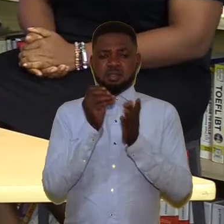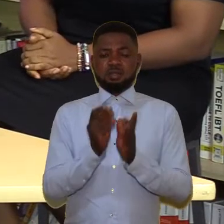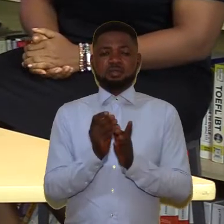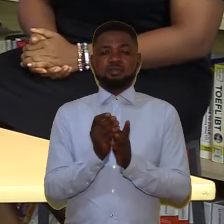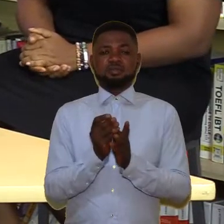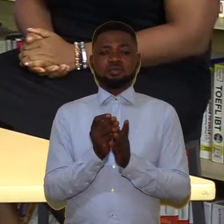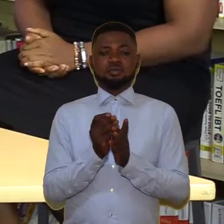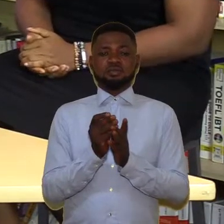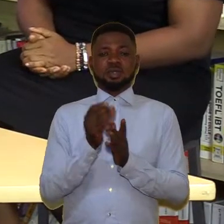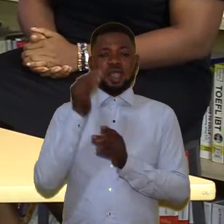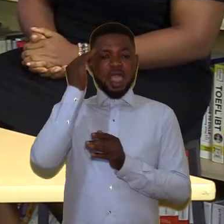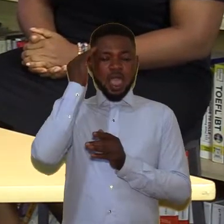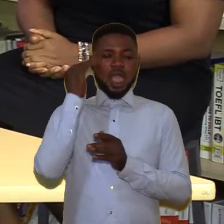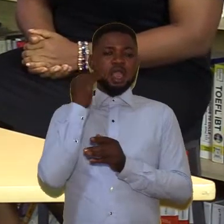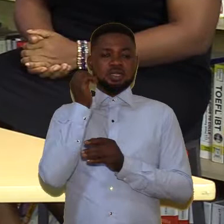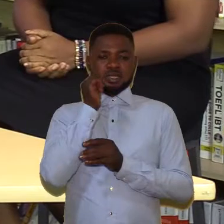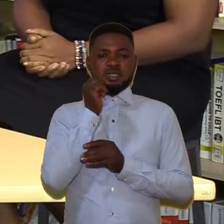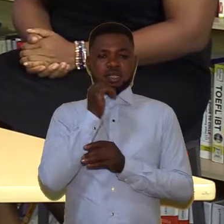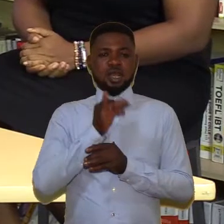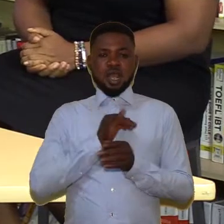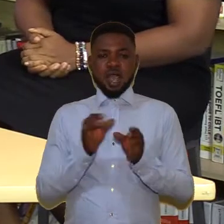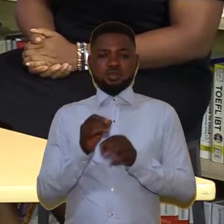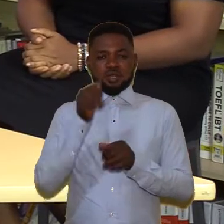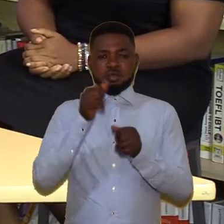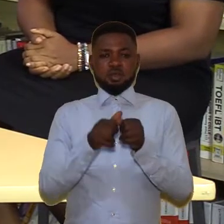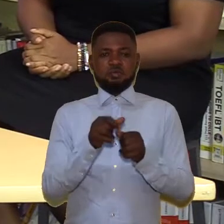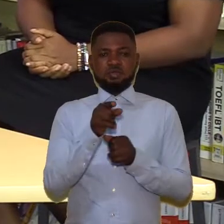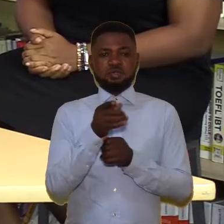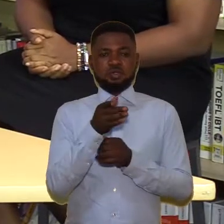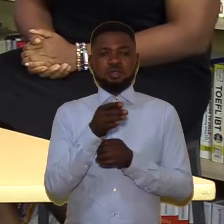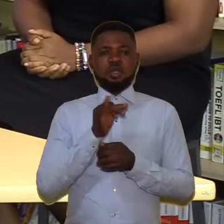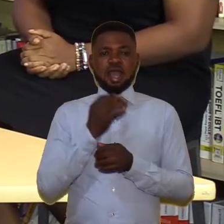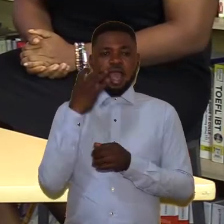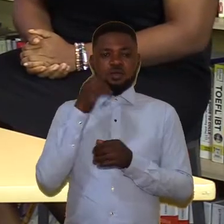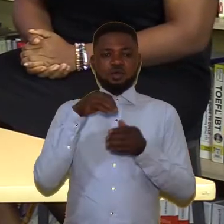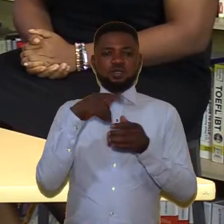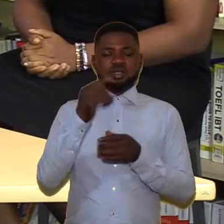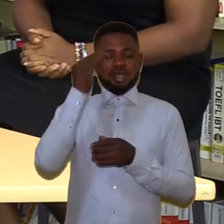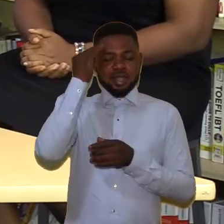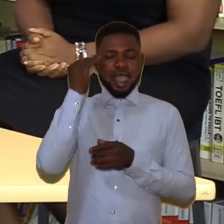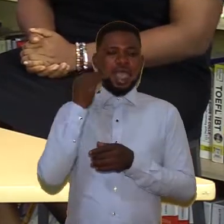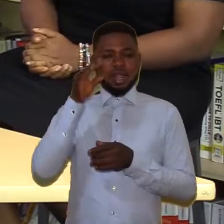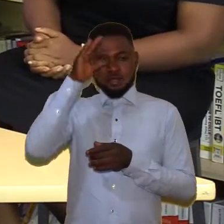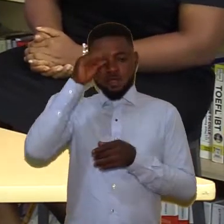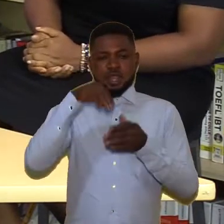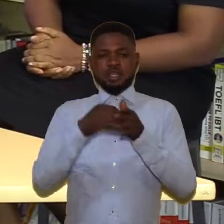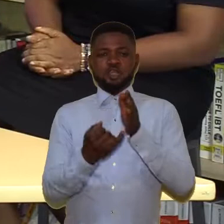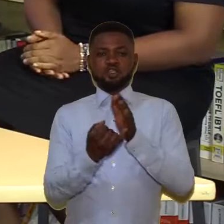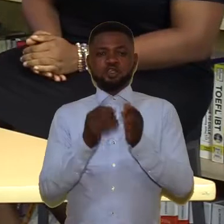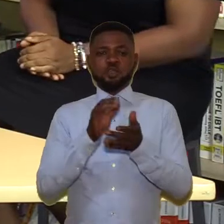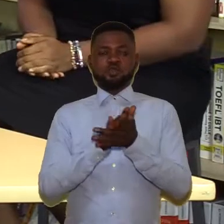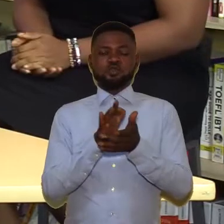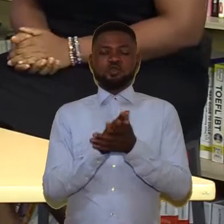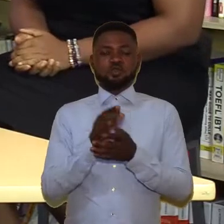Yes, what? I was the head girl at the senior school. I didn't remember. Head girl. And you were? I was the head boy in the junior. I have head boy